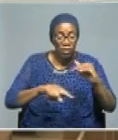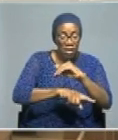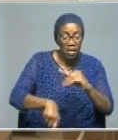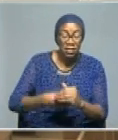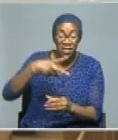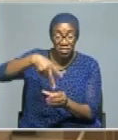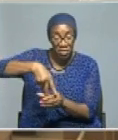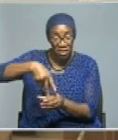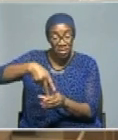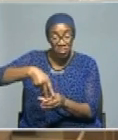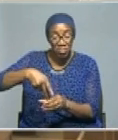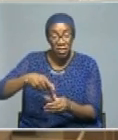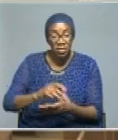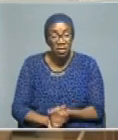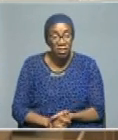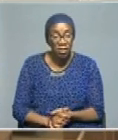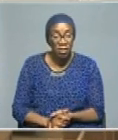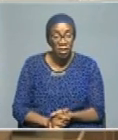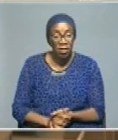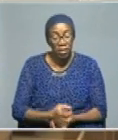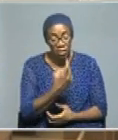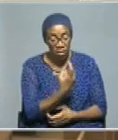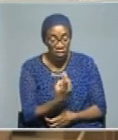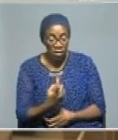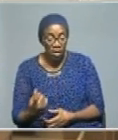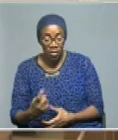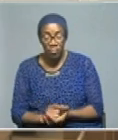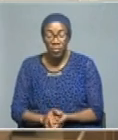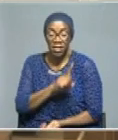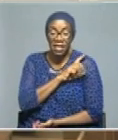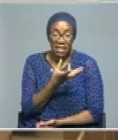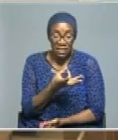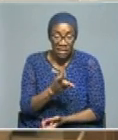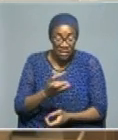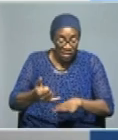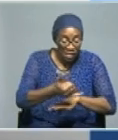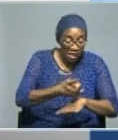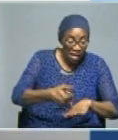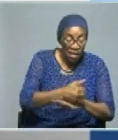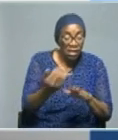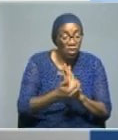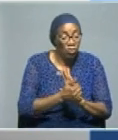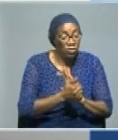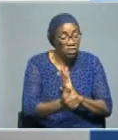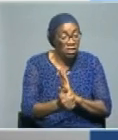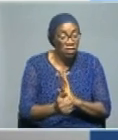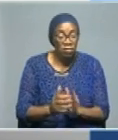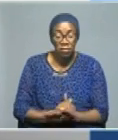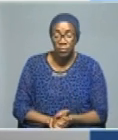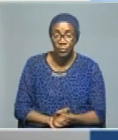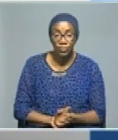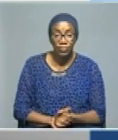we have a competitor in all of the every 16 skills area of the competition. They are